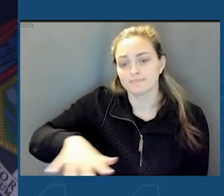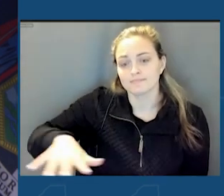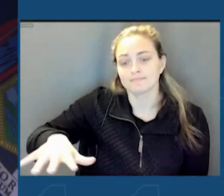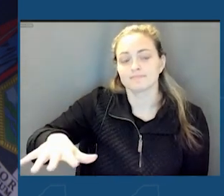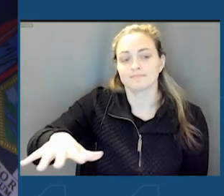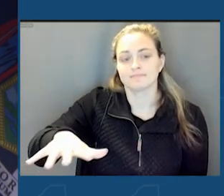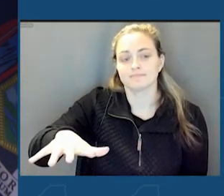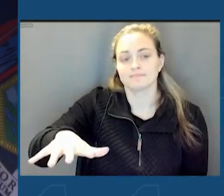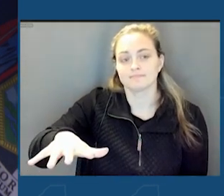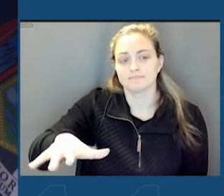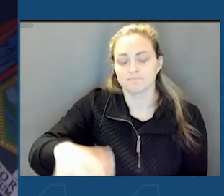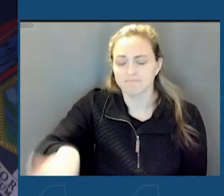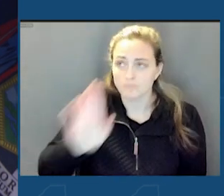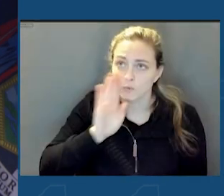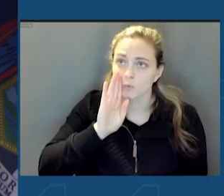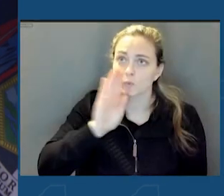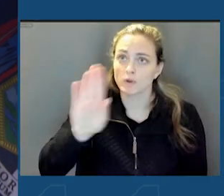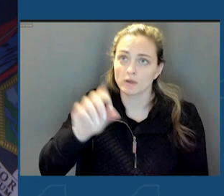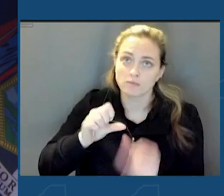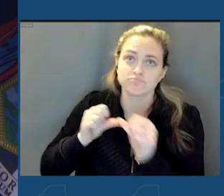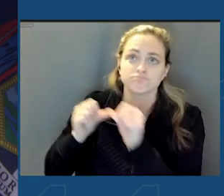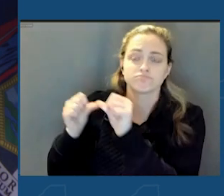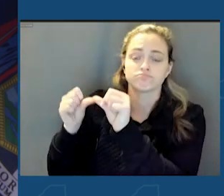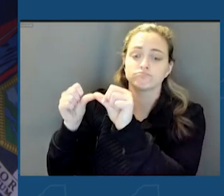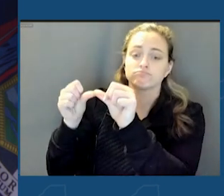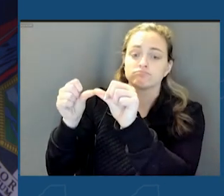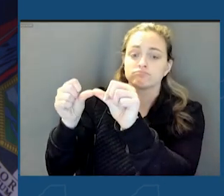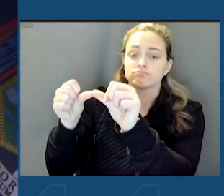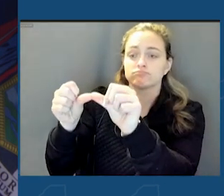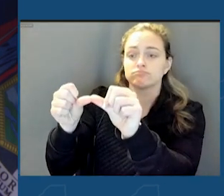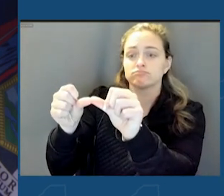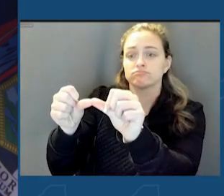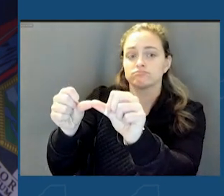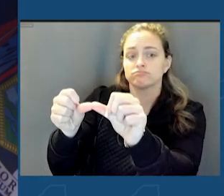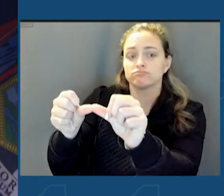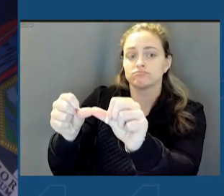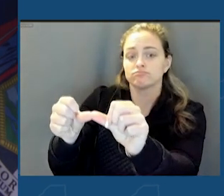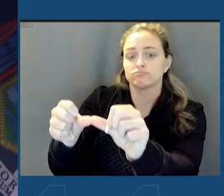thy will be done